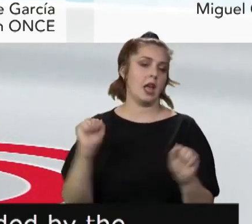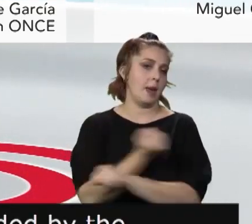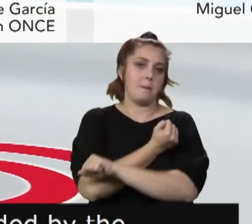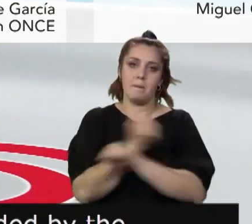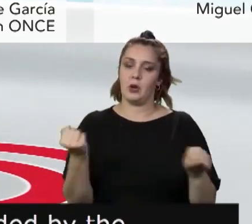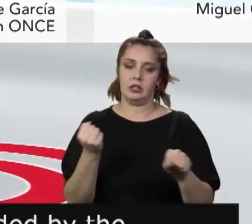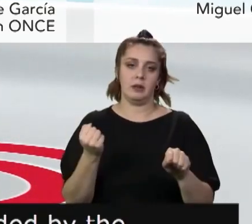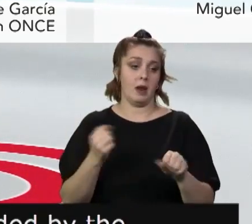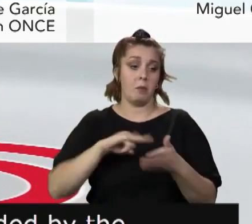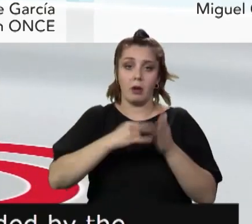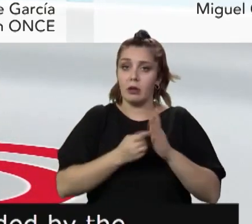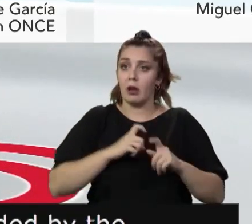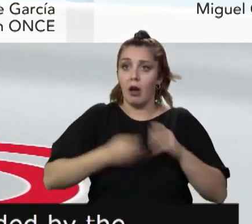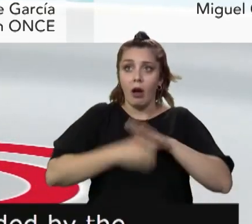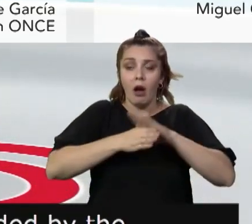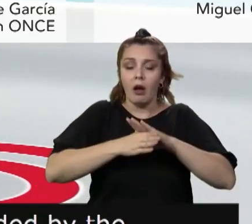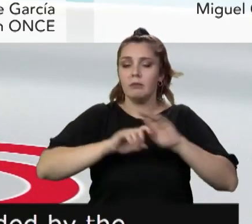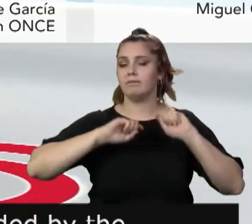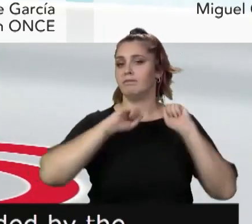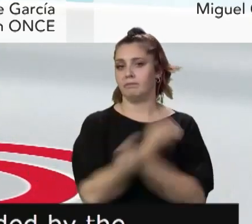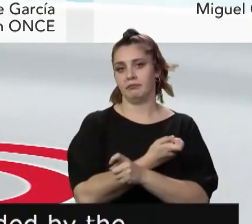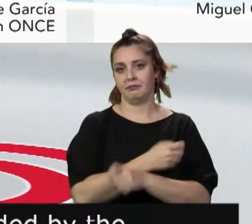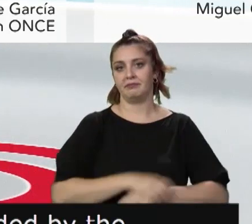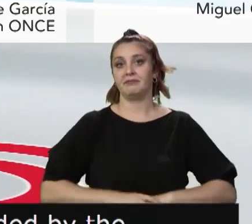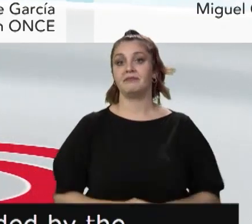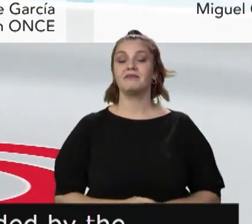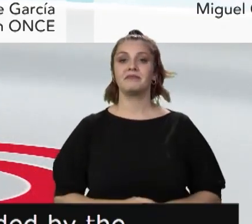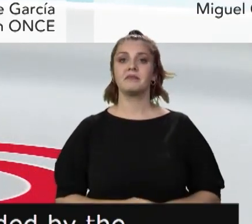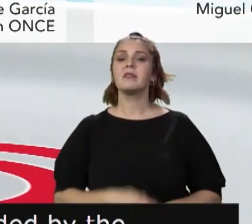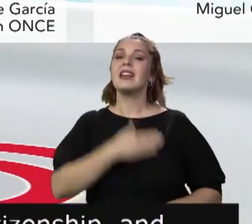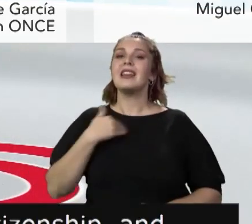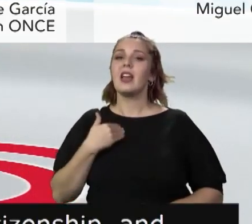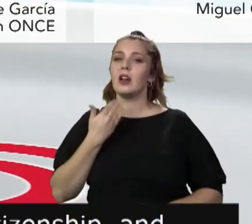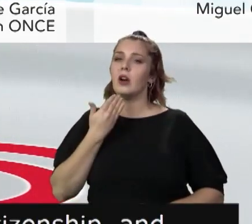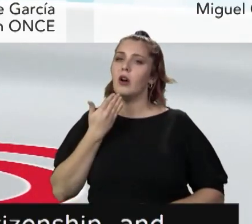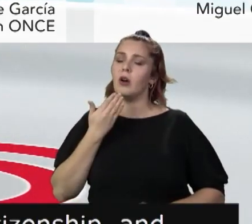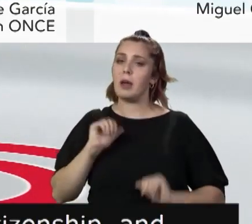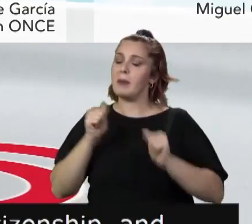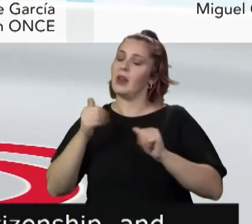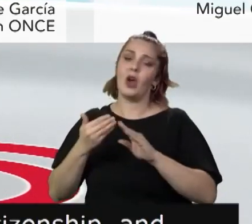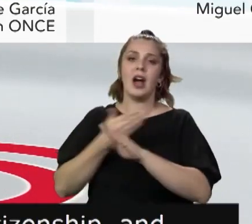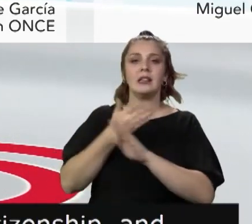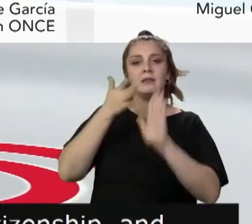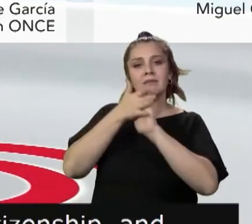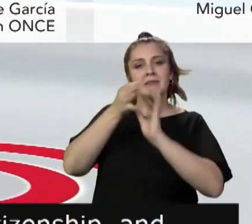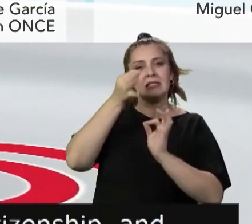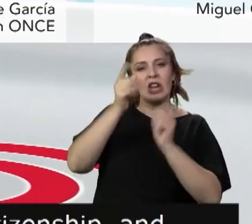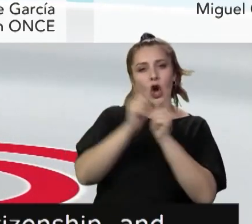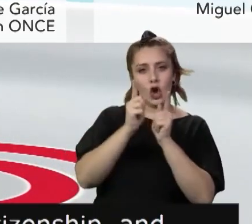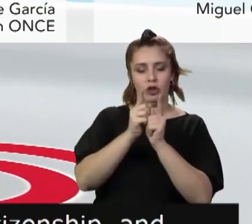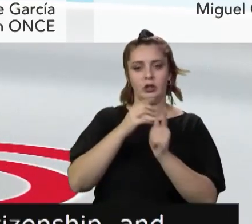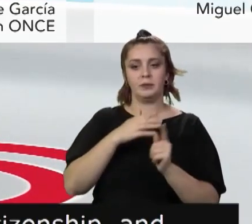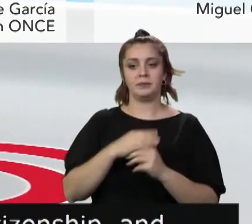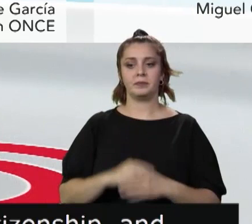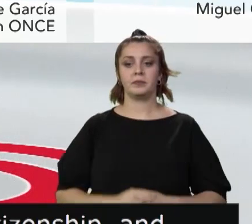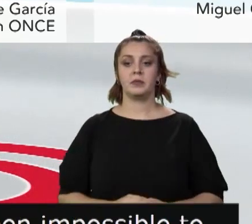and Equality. Without their funding, it would have been impossible to create this project.